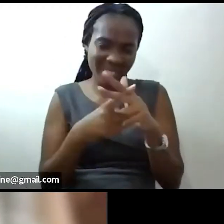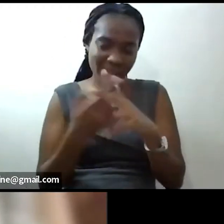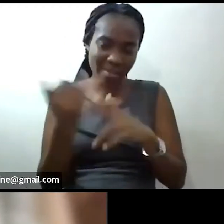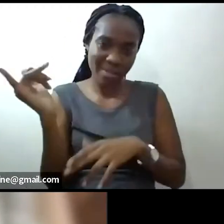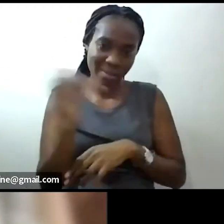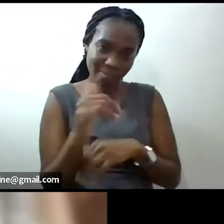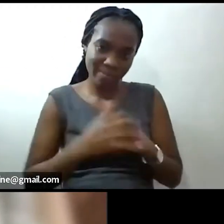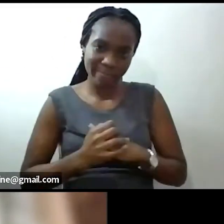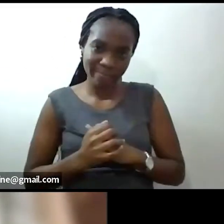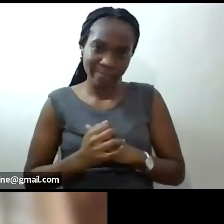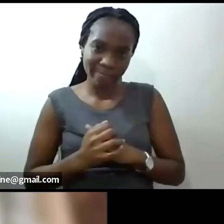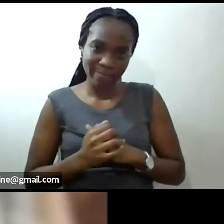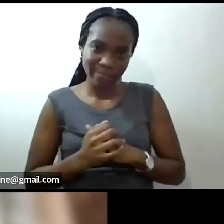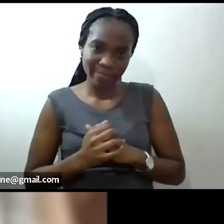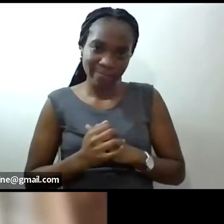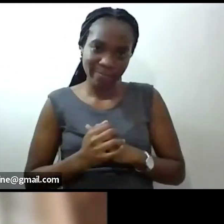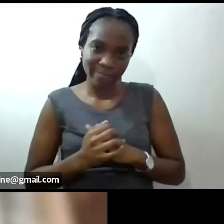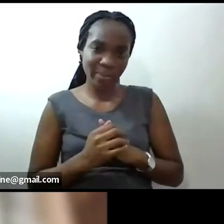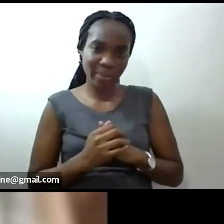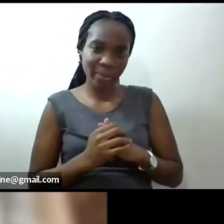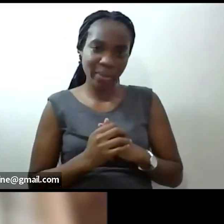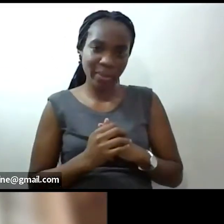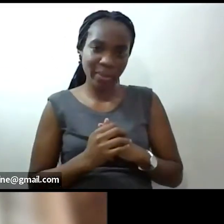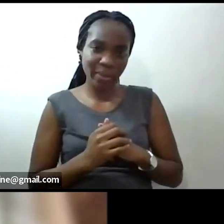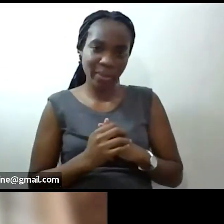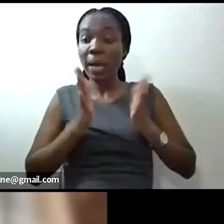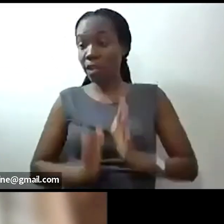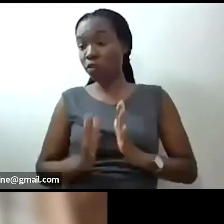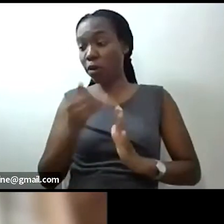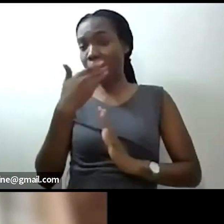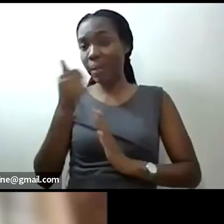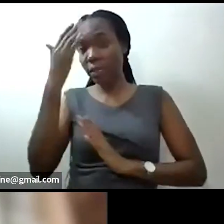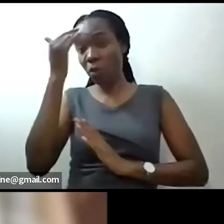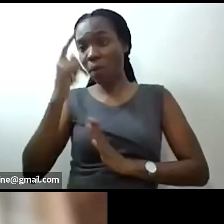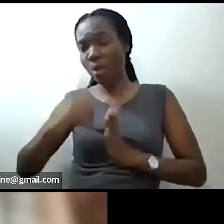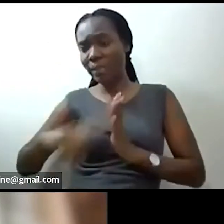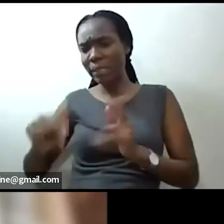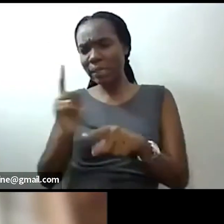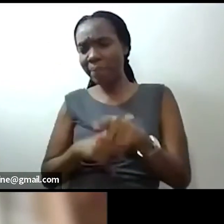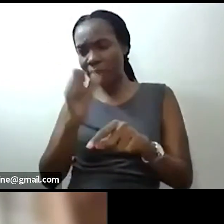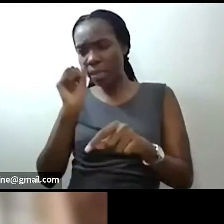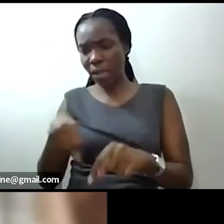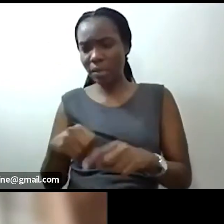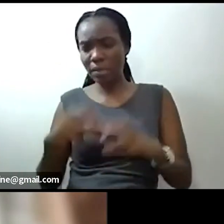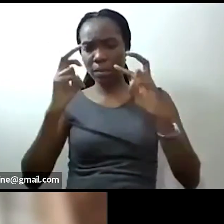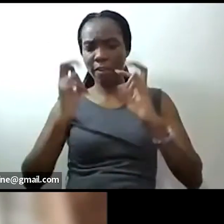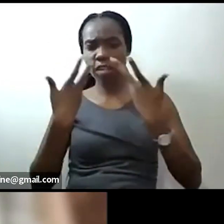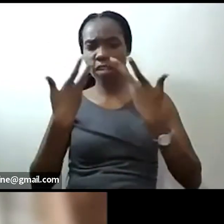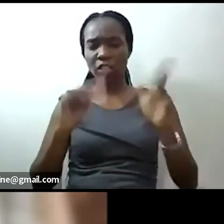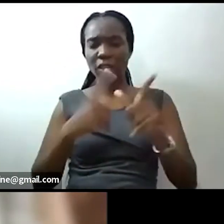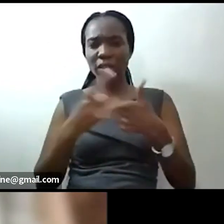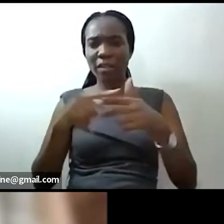The only thing one needs to know is that even if they are fixed, they often offer lower return on investment